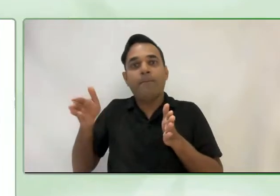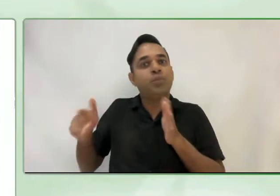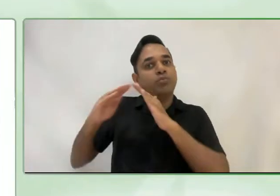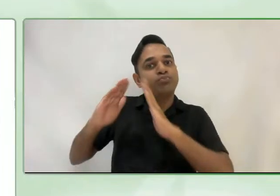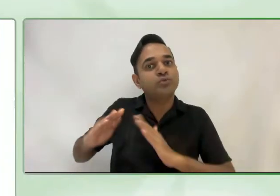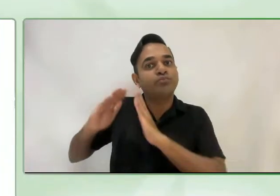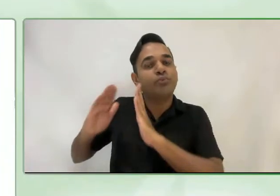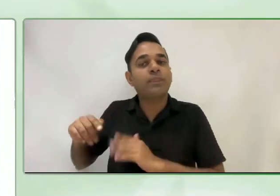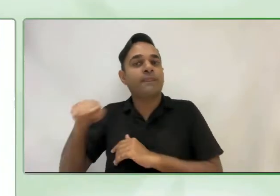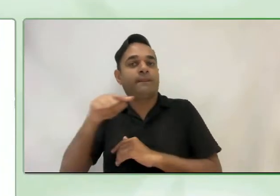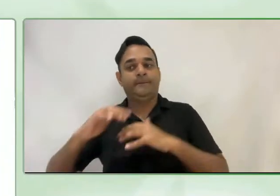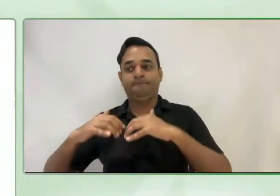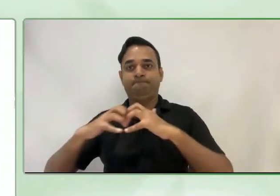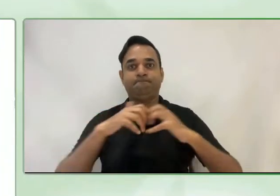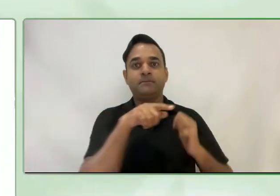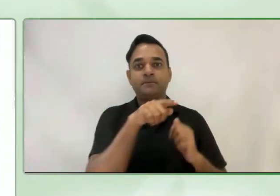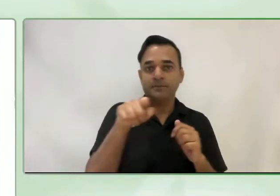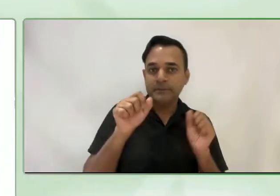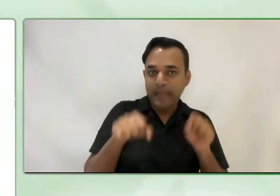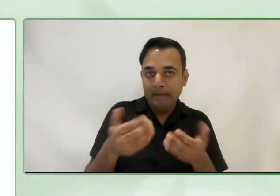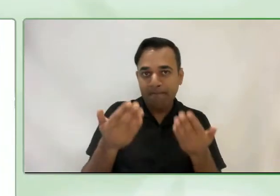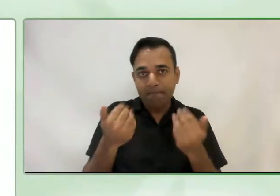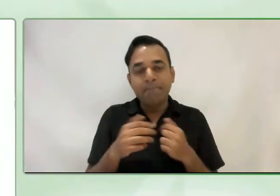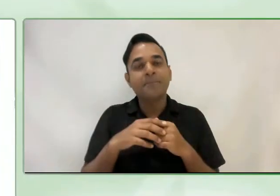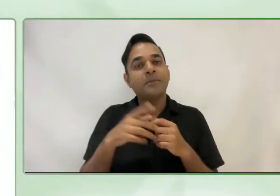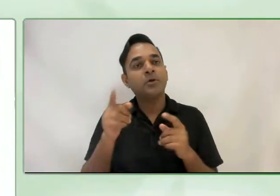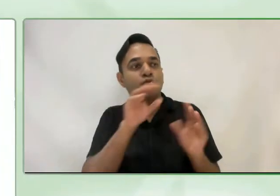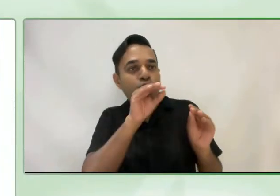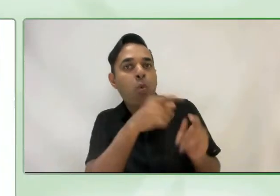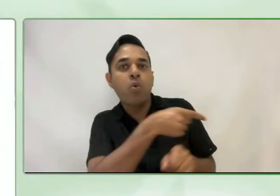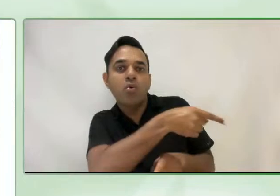there will be, for example, 2 companies